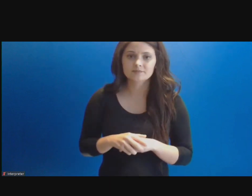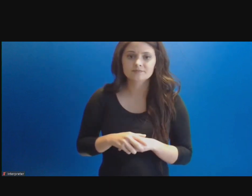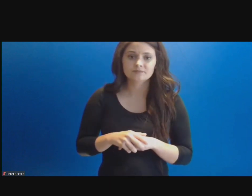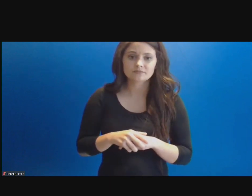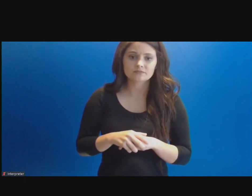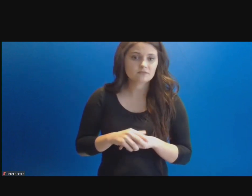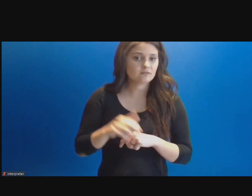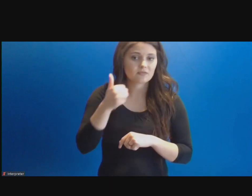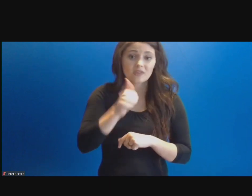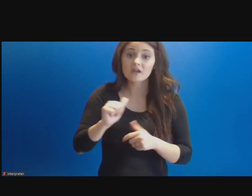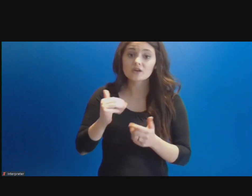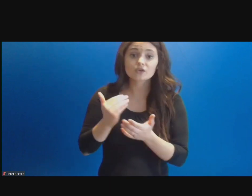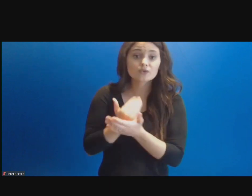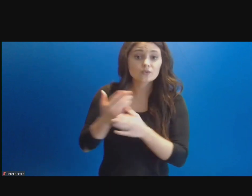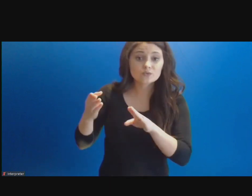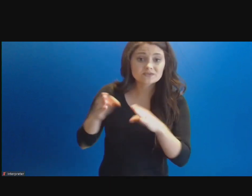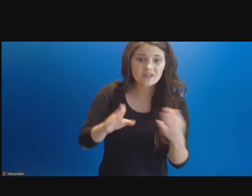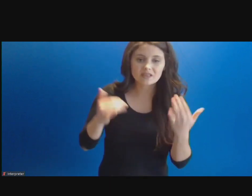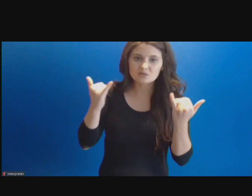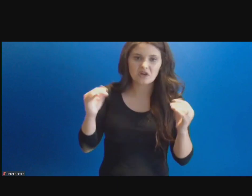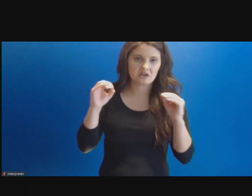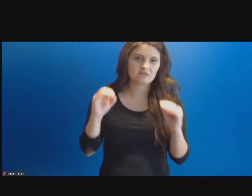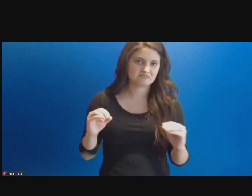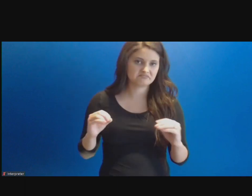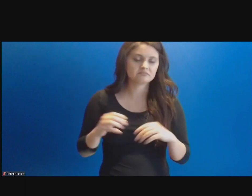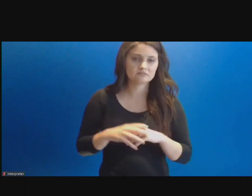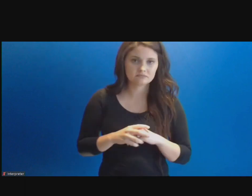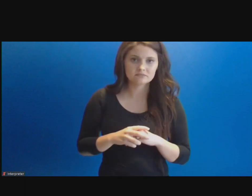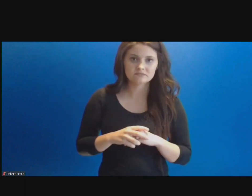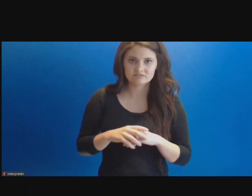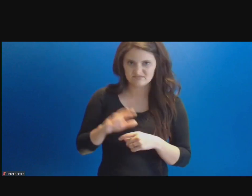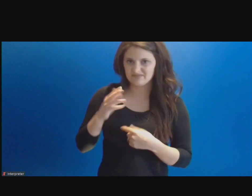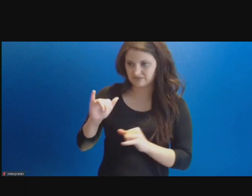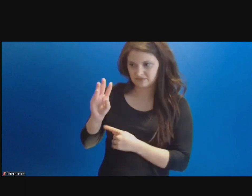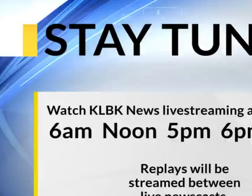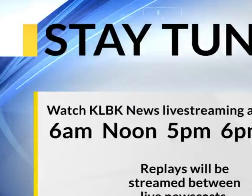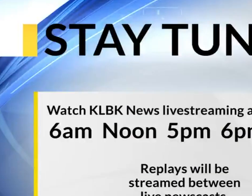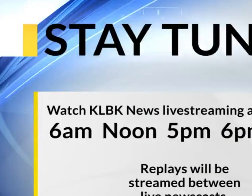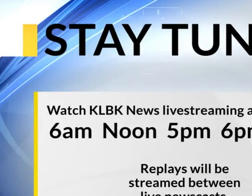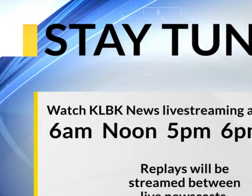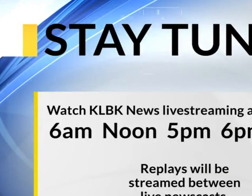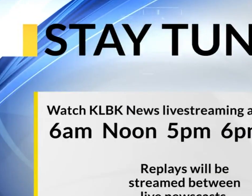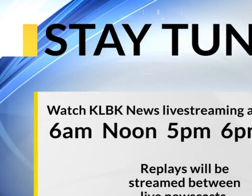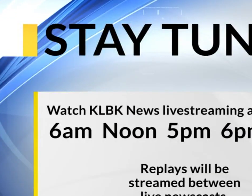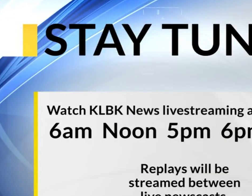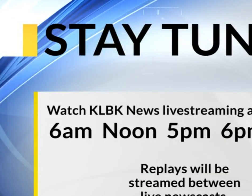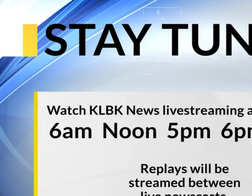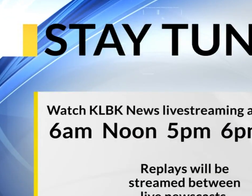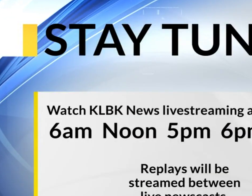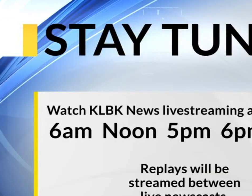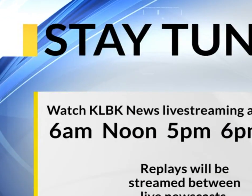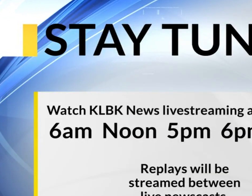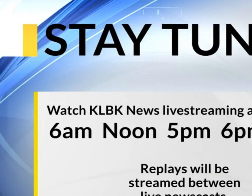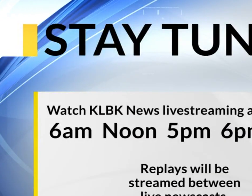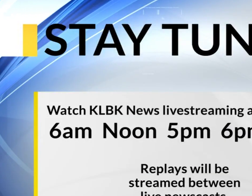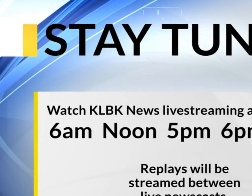any new deaths today. We are remaining at 6 deceased individuals.